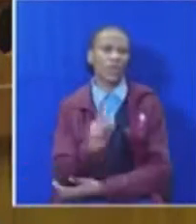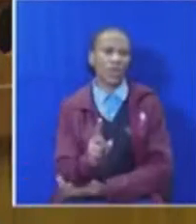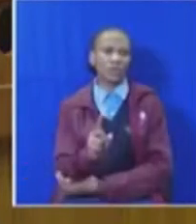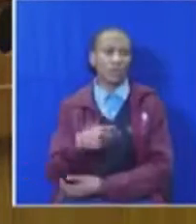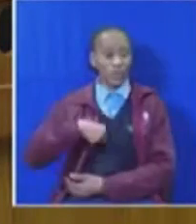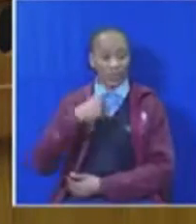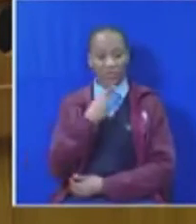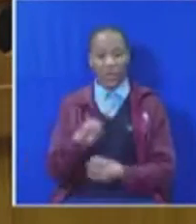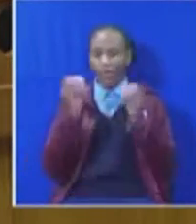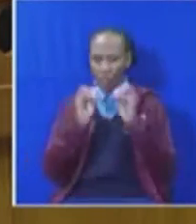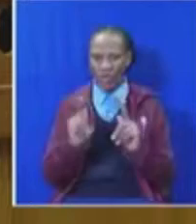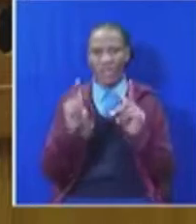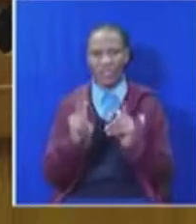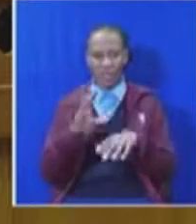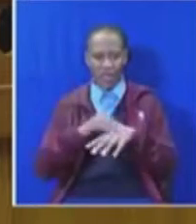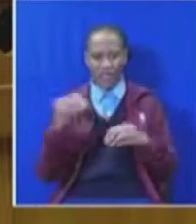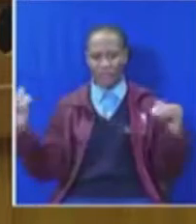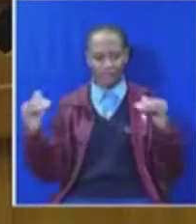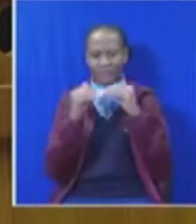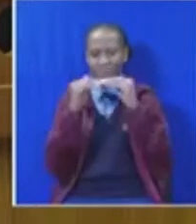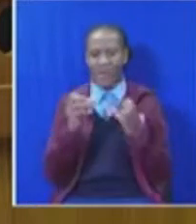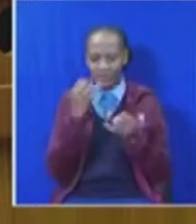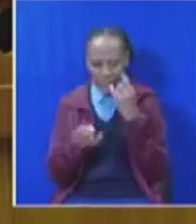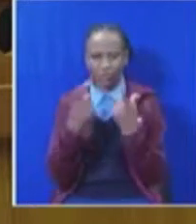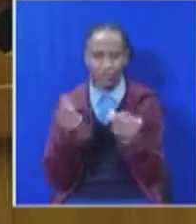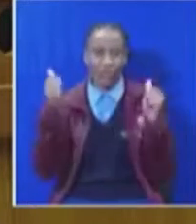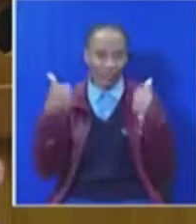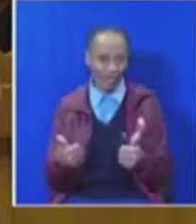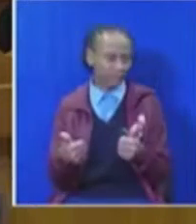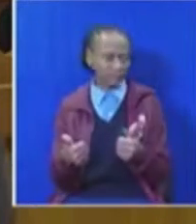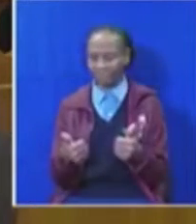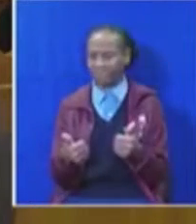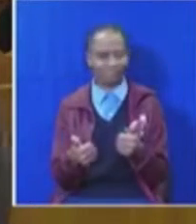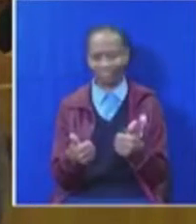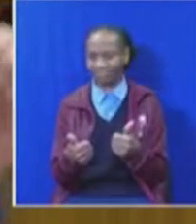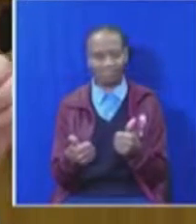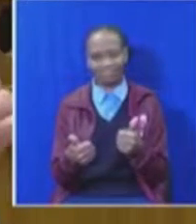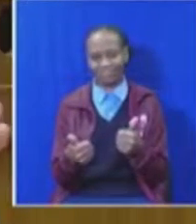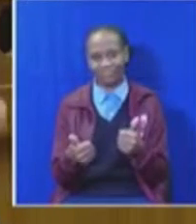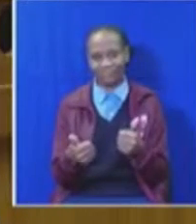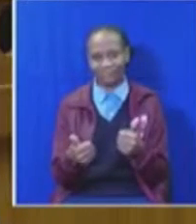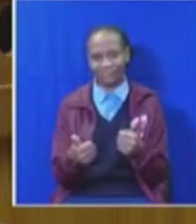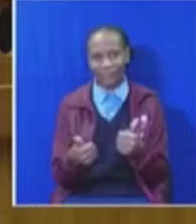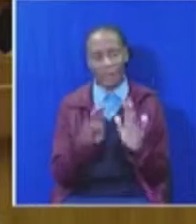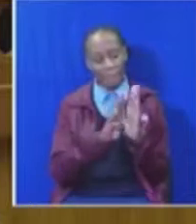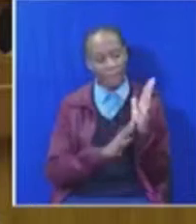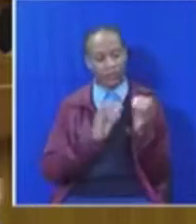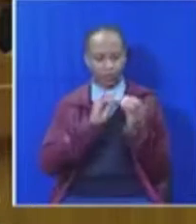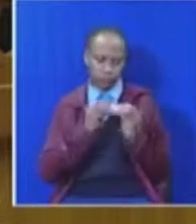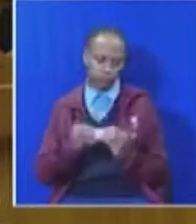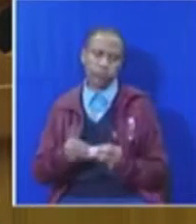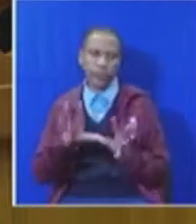okay for adolescents to engage in sex. And we're also grateful that the preamble was amended to